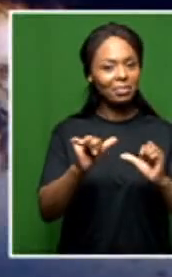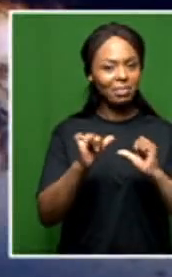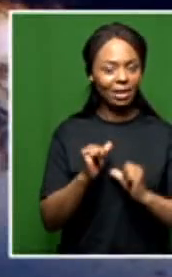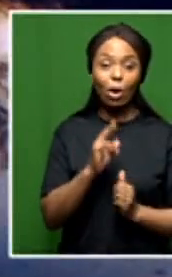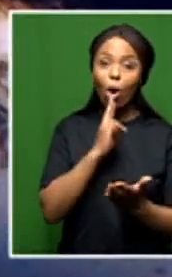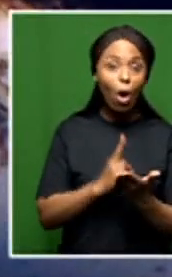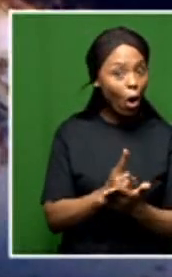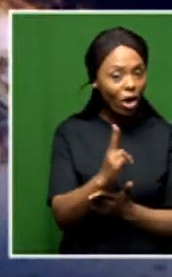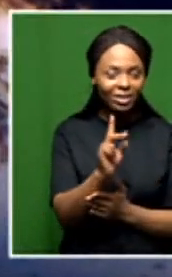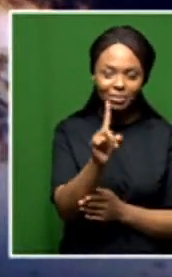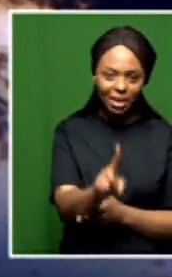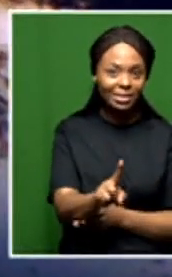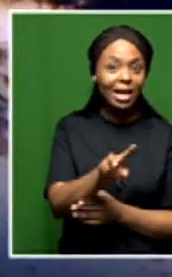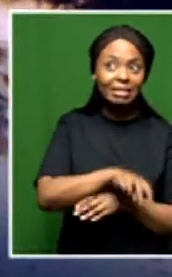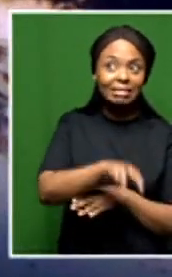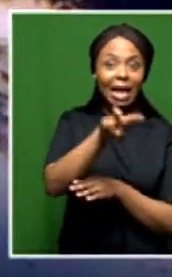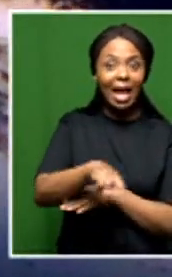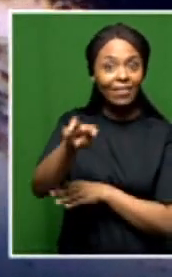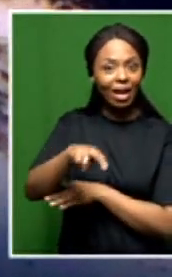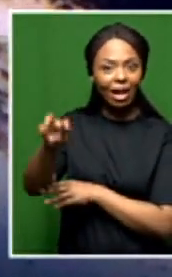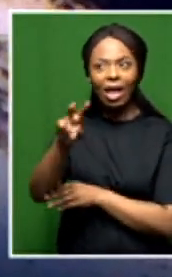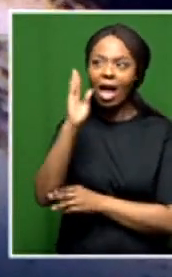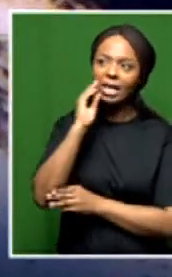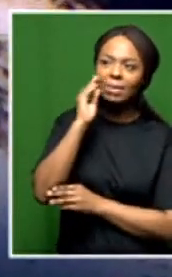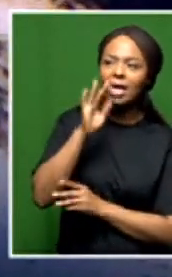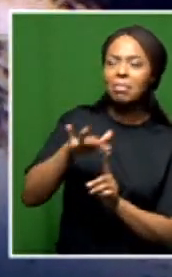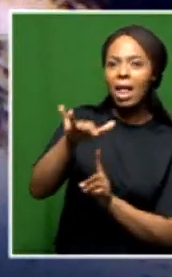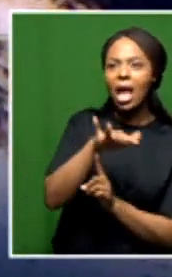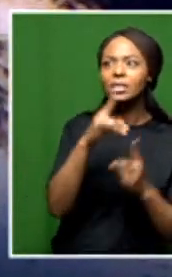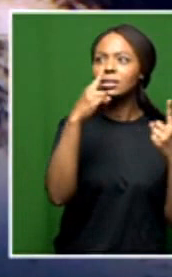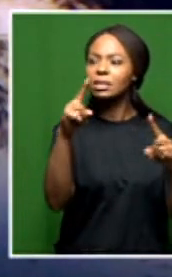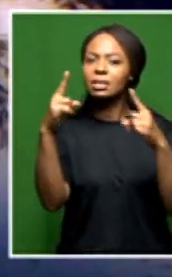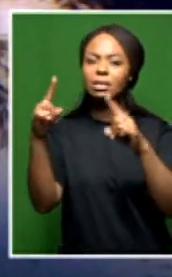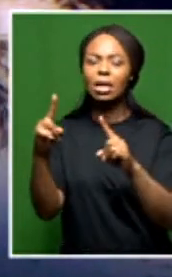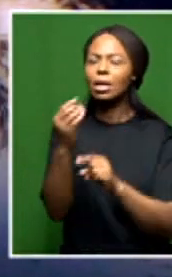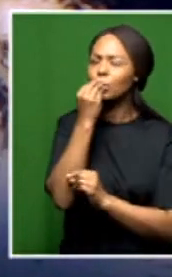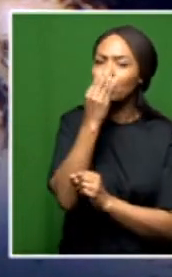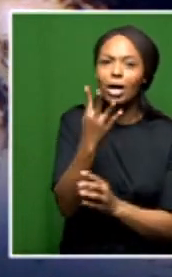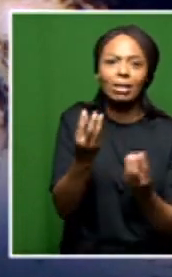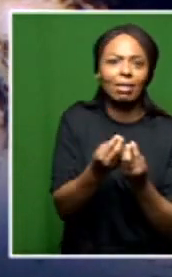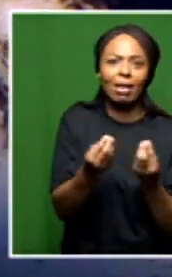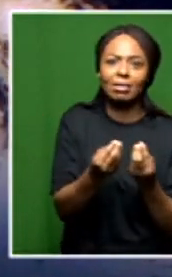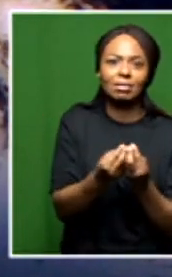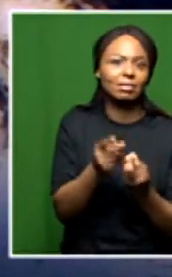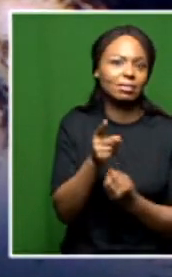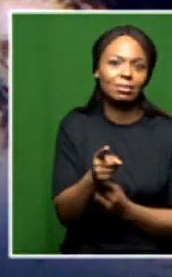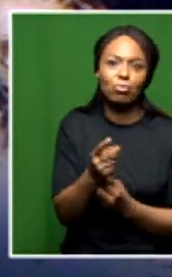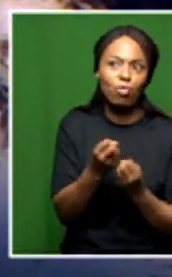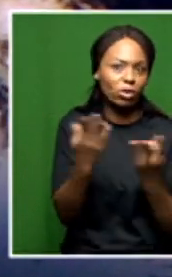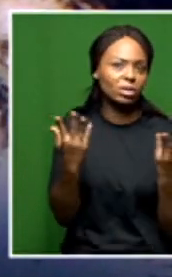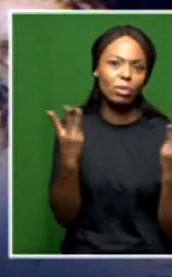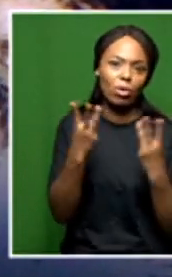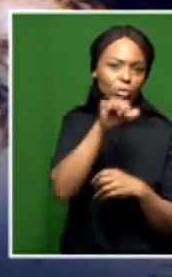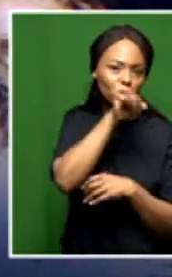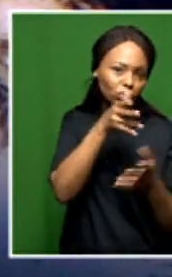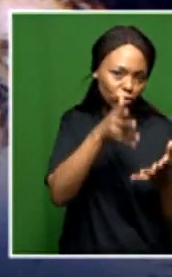And we have to be honest here. Traveling and experiencing places in the country is still a luxury to so many people. Now, SANParks will be